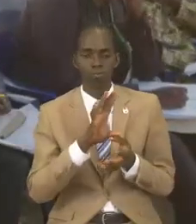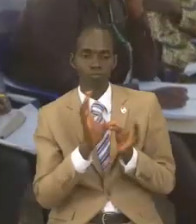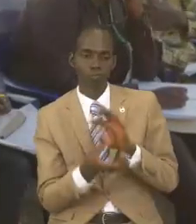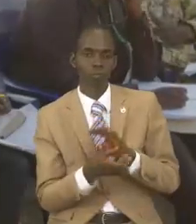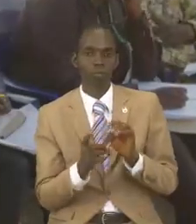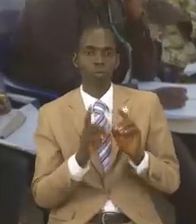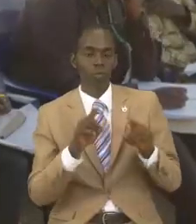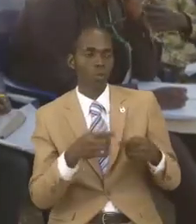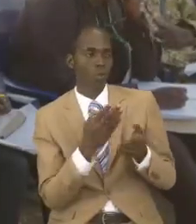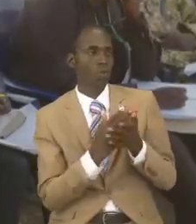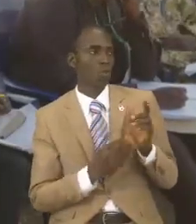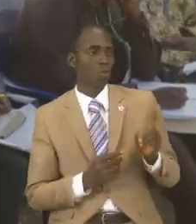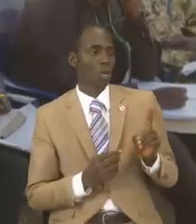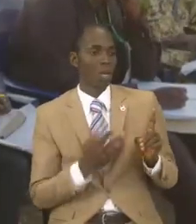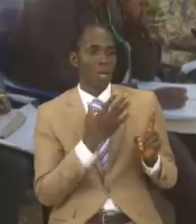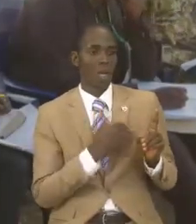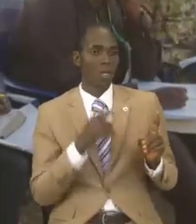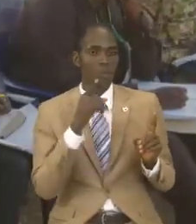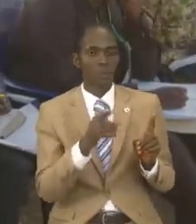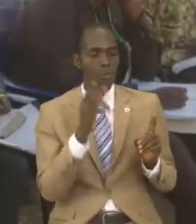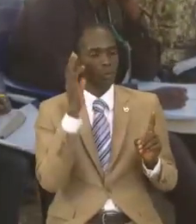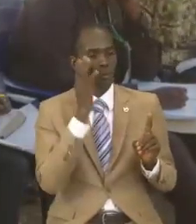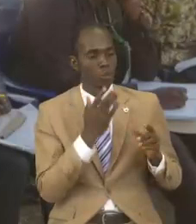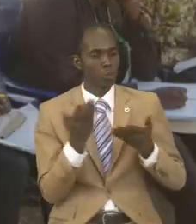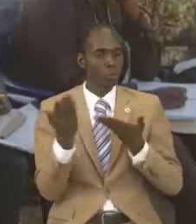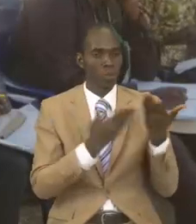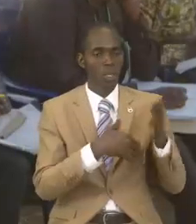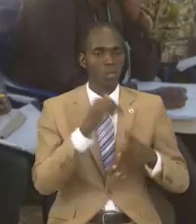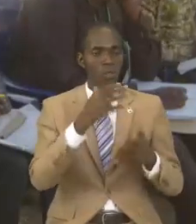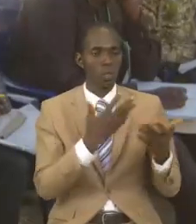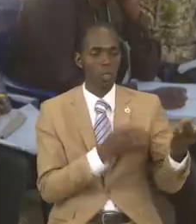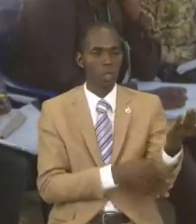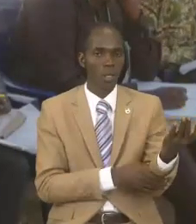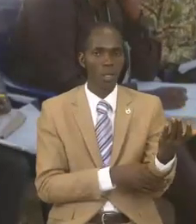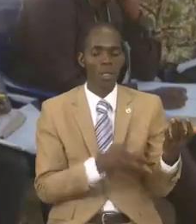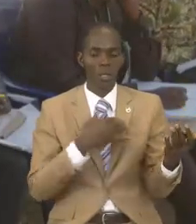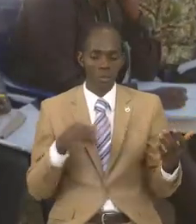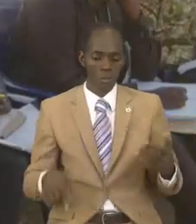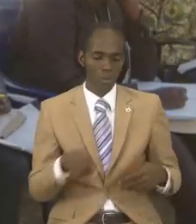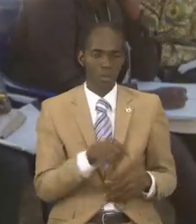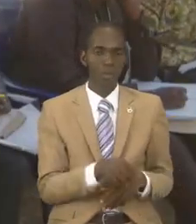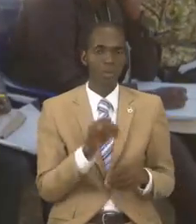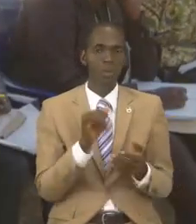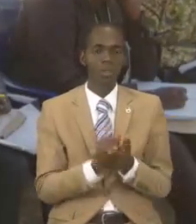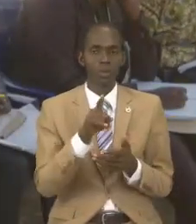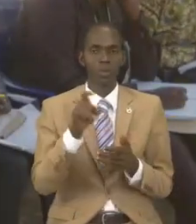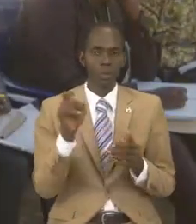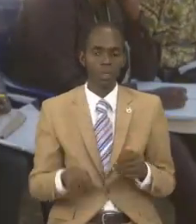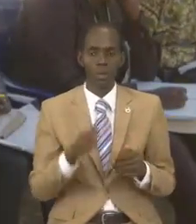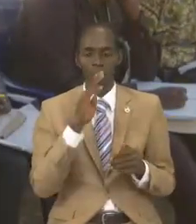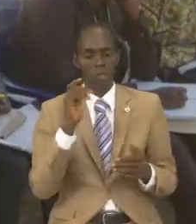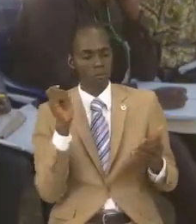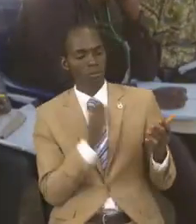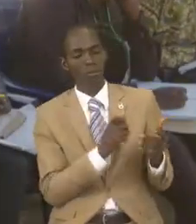somewhere and then you stretch your hand and your legs so that you can be crucified, crucify